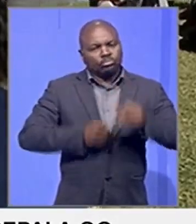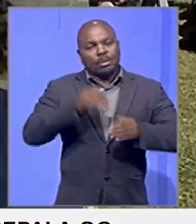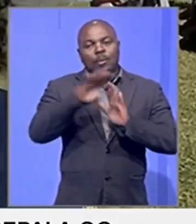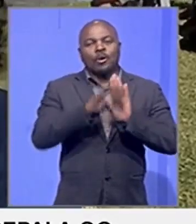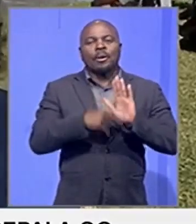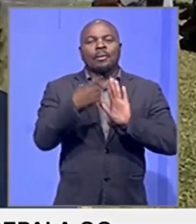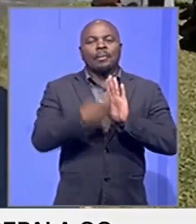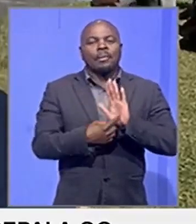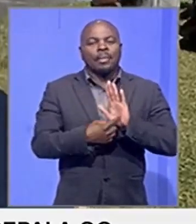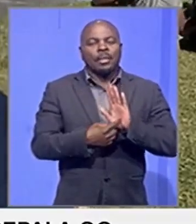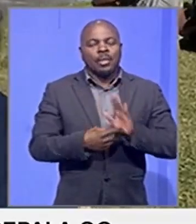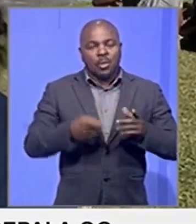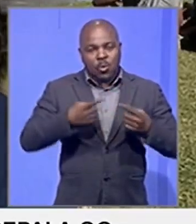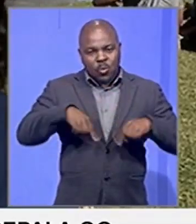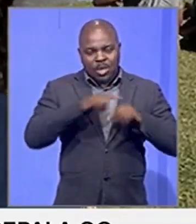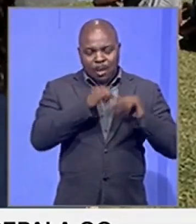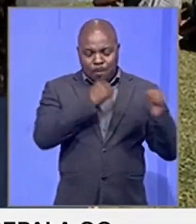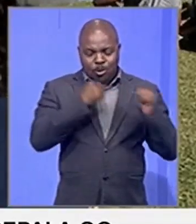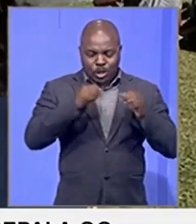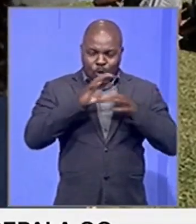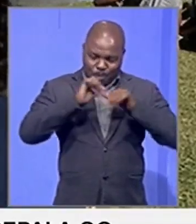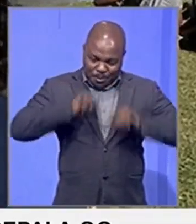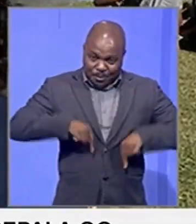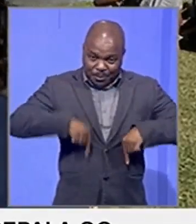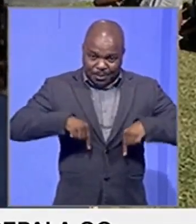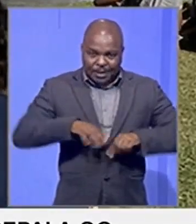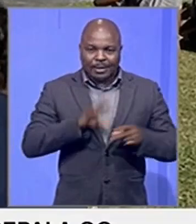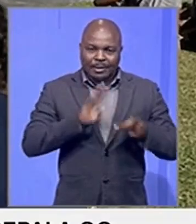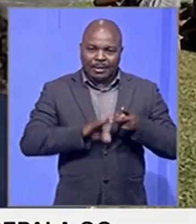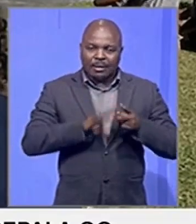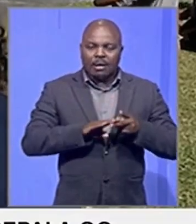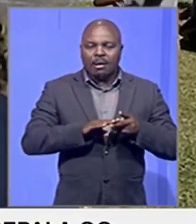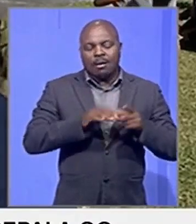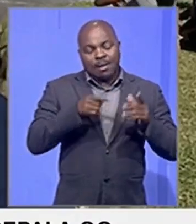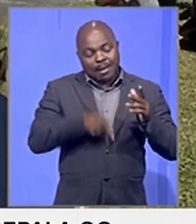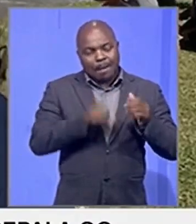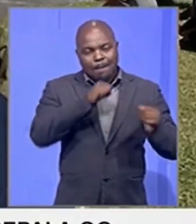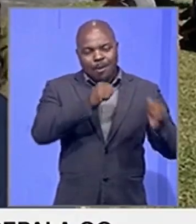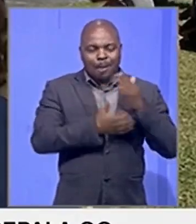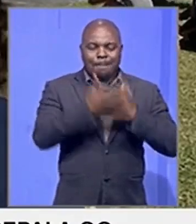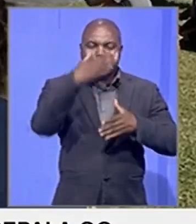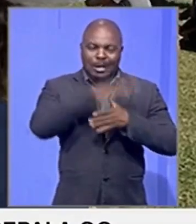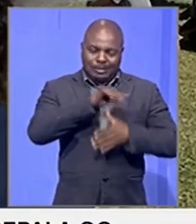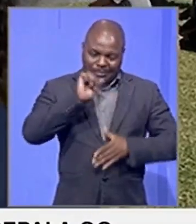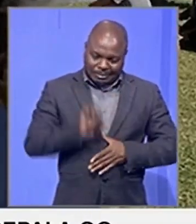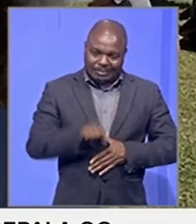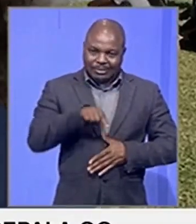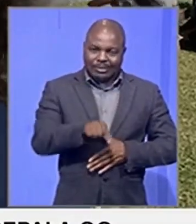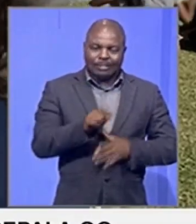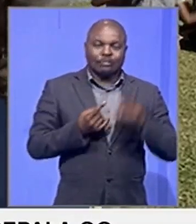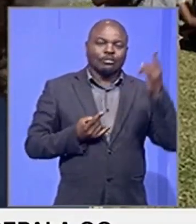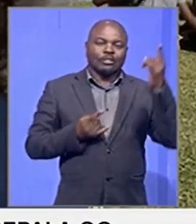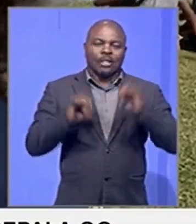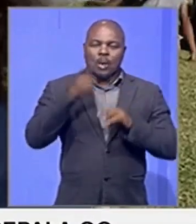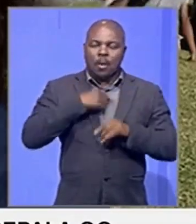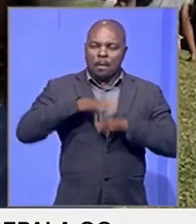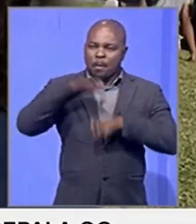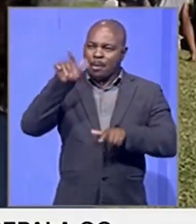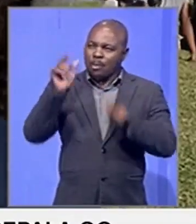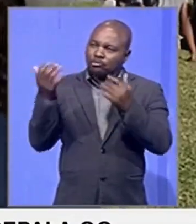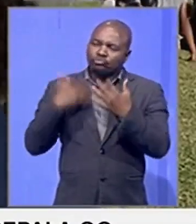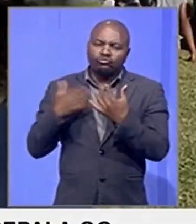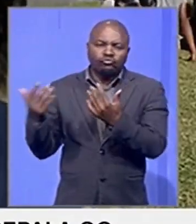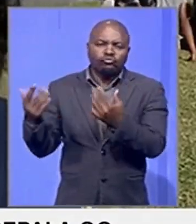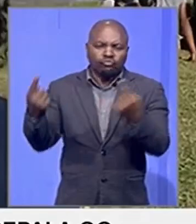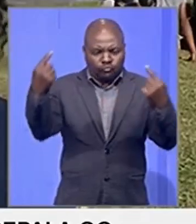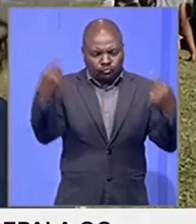We are the home of boxing. We have put boxing as our priority sport in the city, where we are going to attract more people to come to